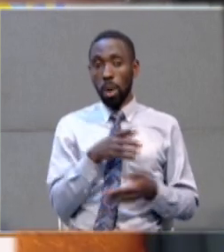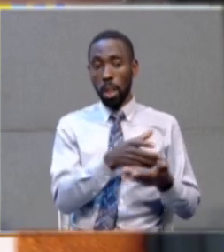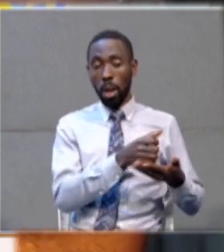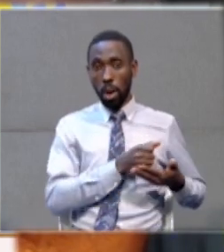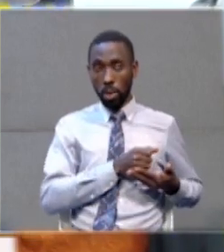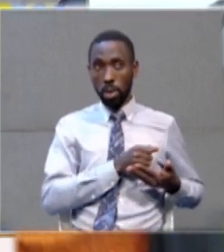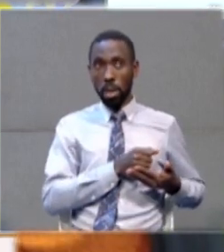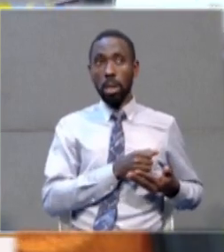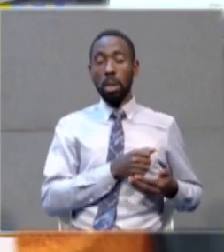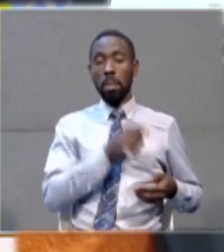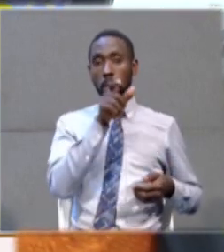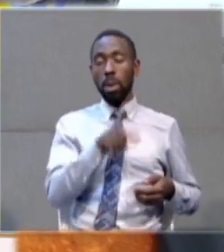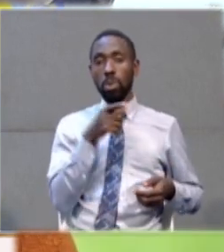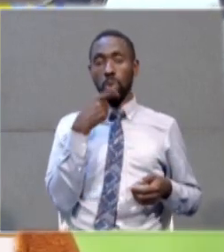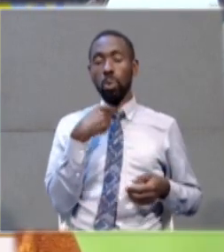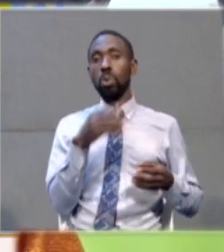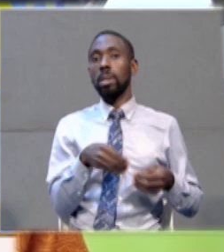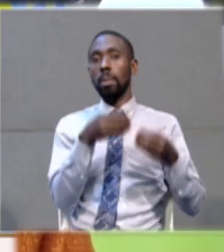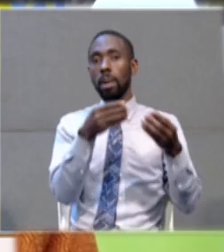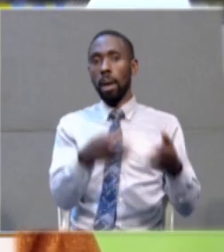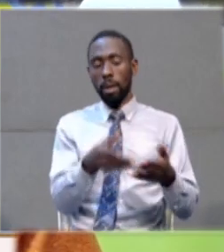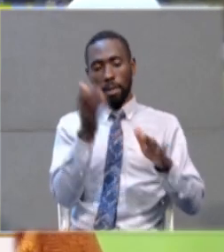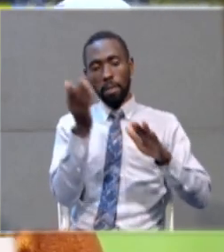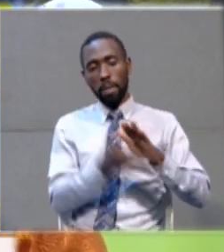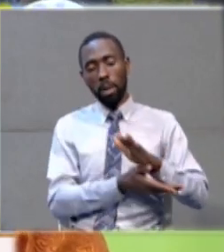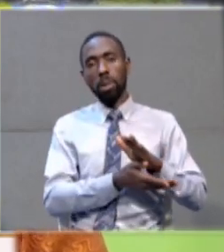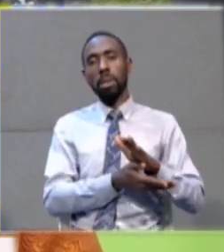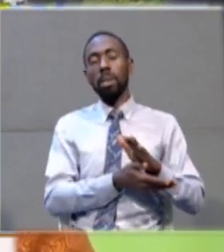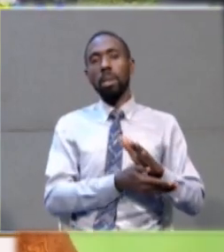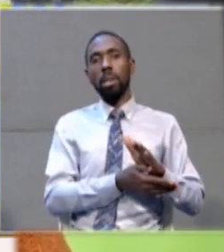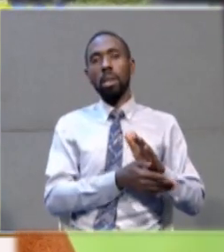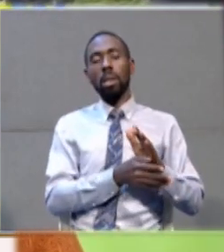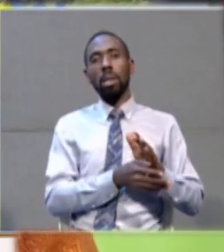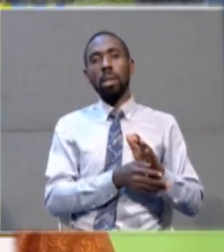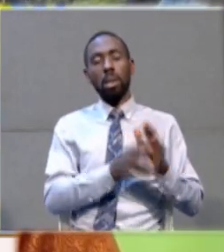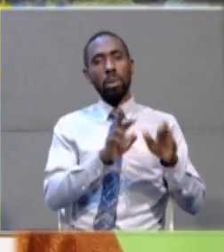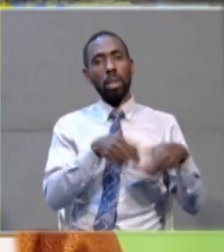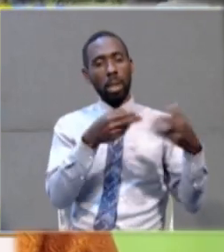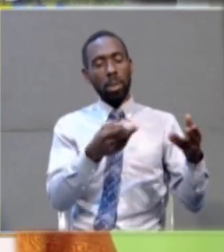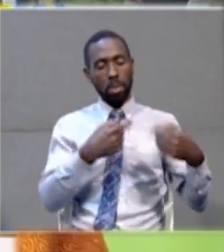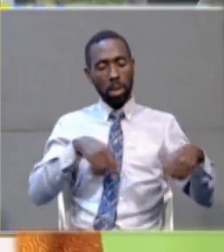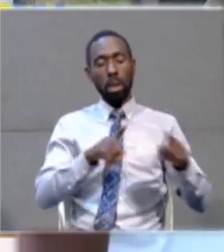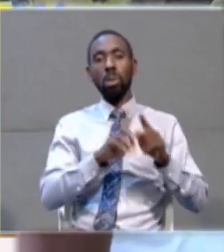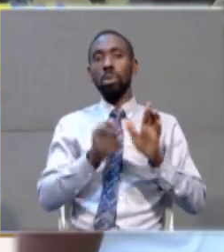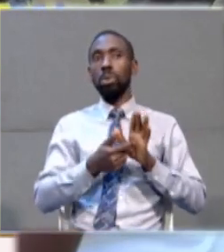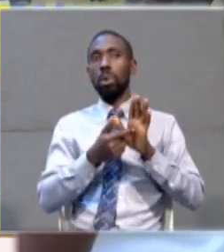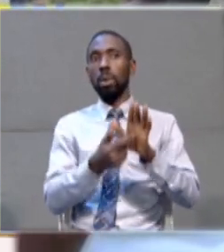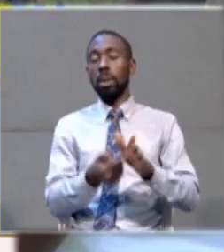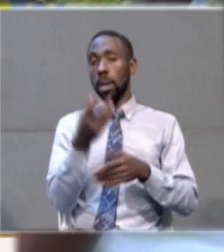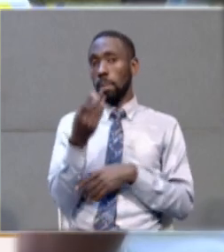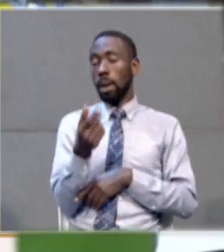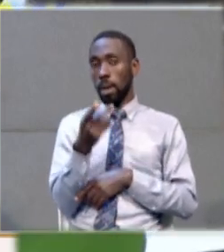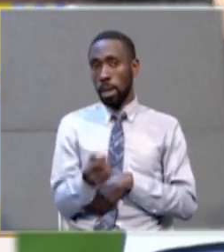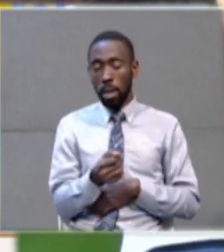for immunization at birth. It should be able to help us to reach the target by 2030. So we all need to come up